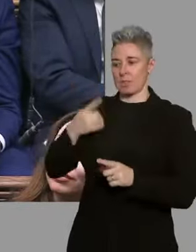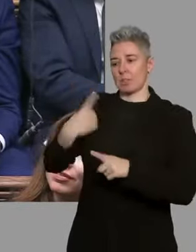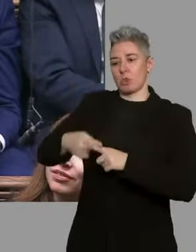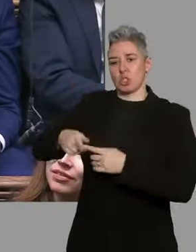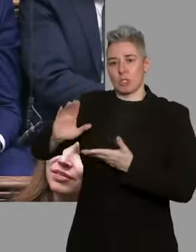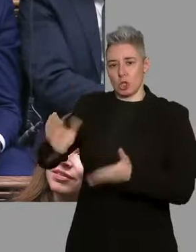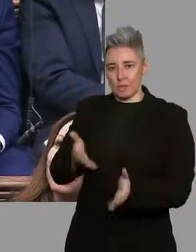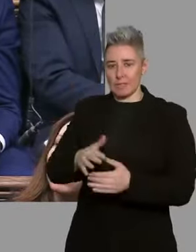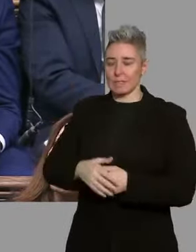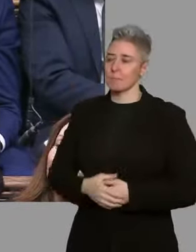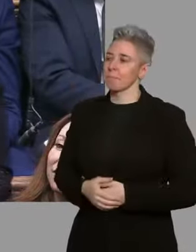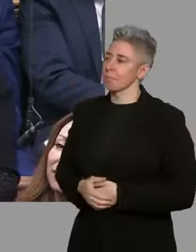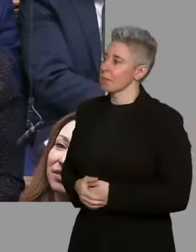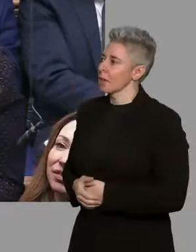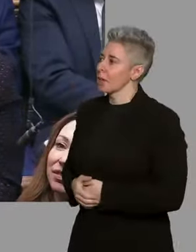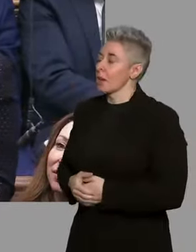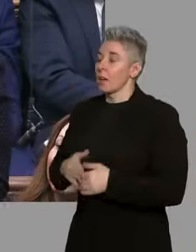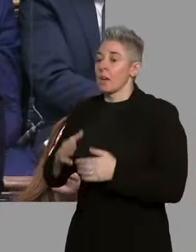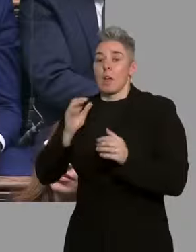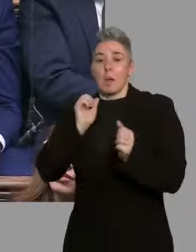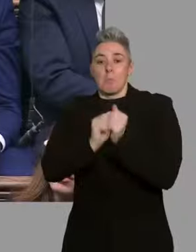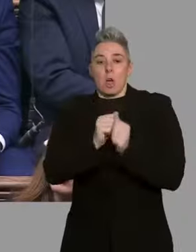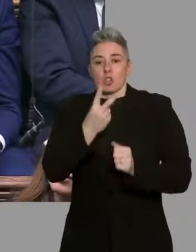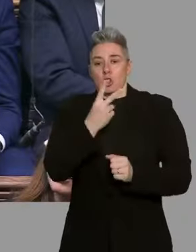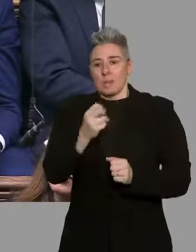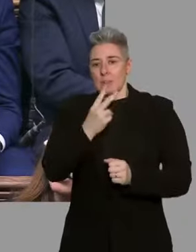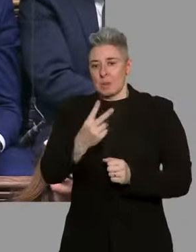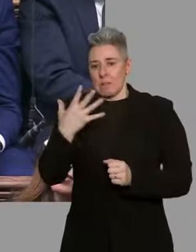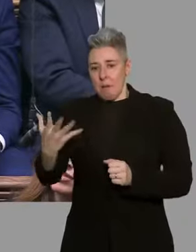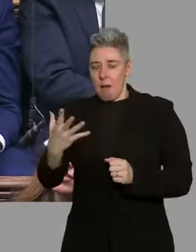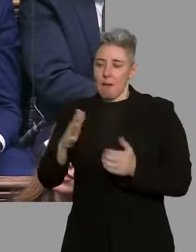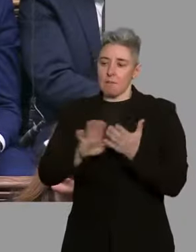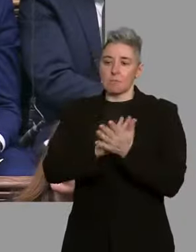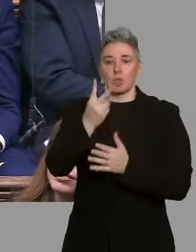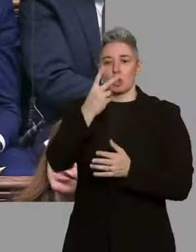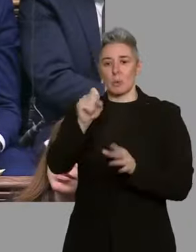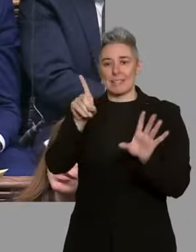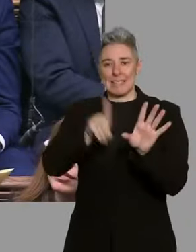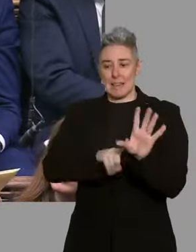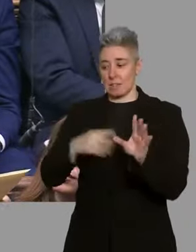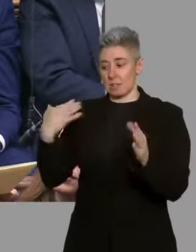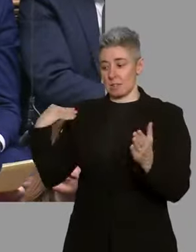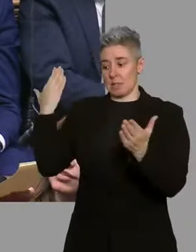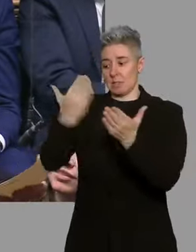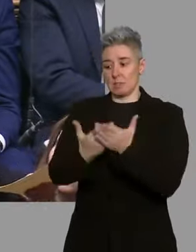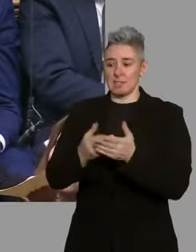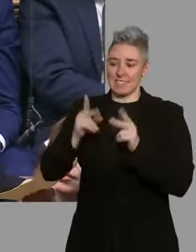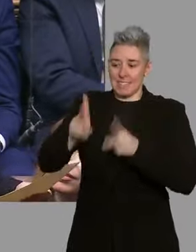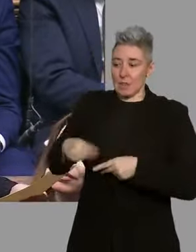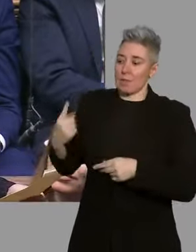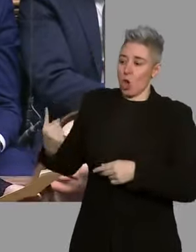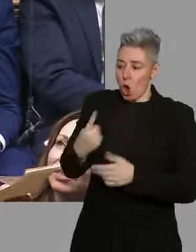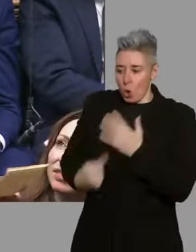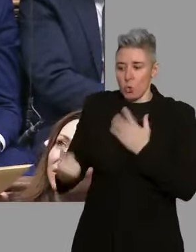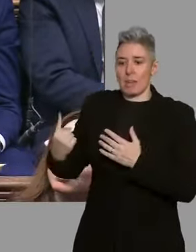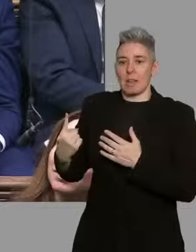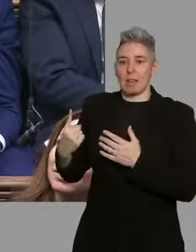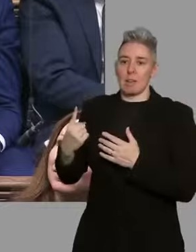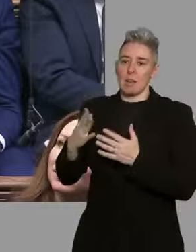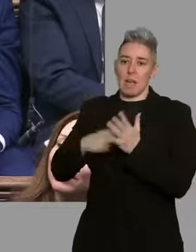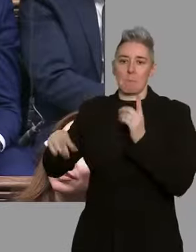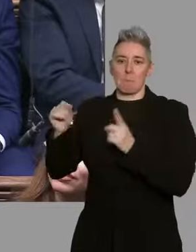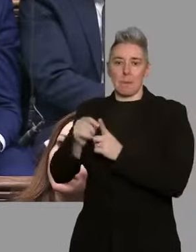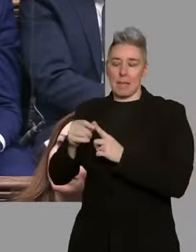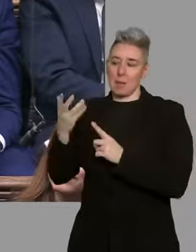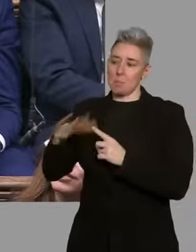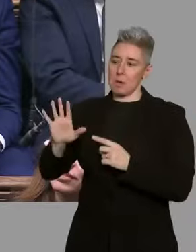20 years since the death of the only Member of Parliament to have held all four great offices of state: the Foreign Secretary,